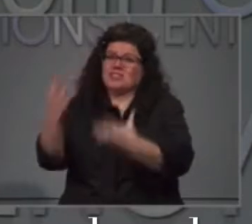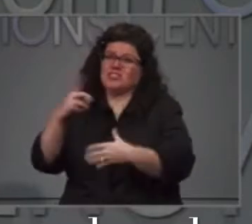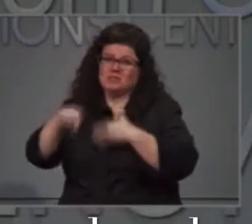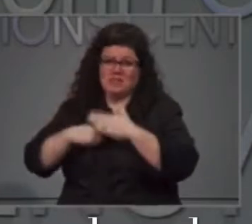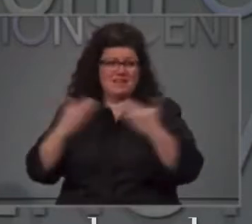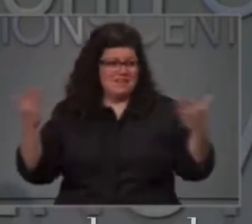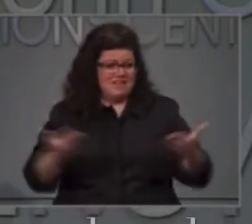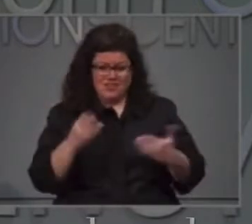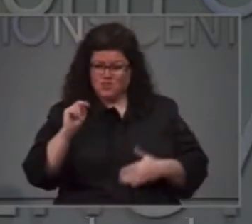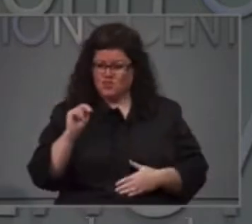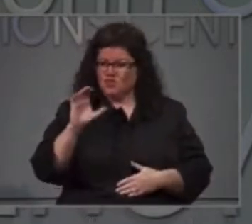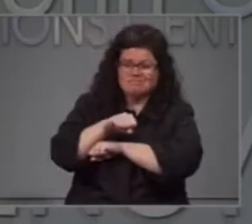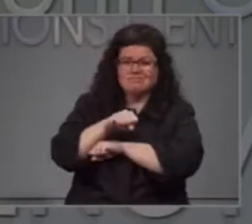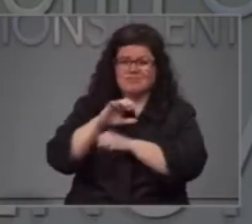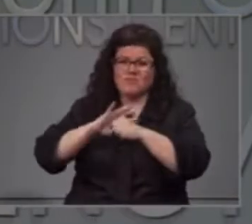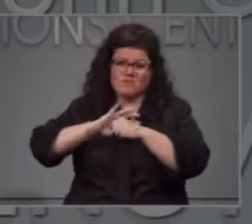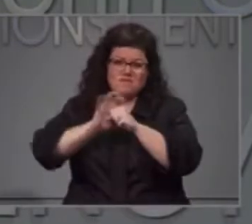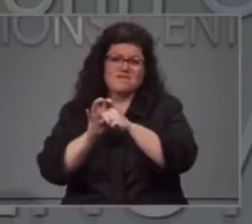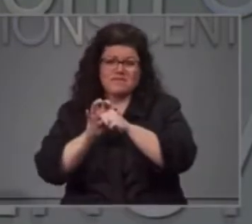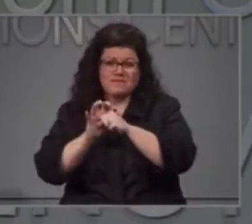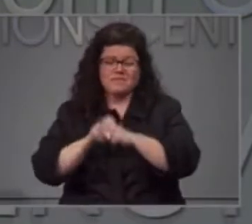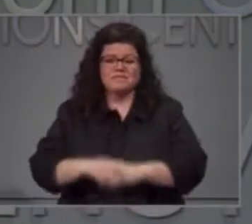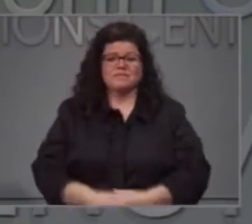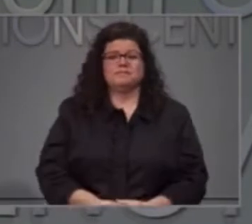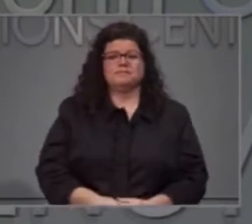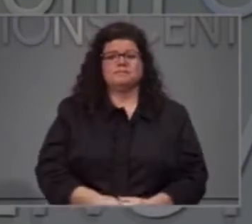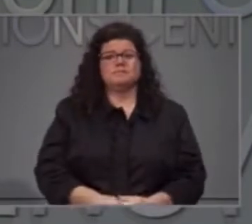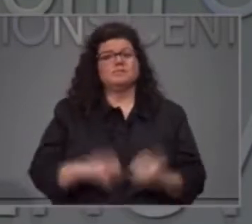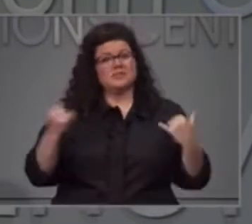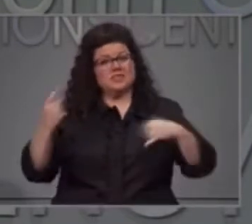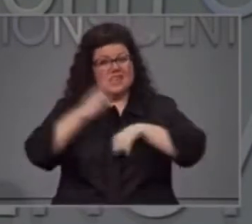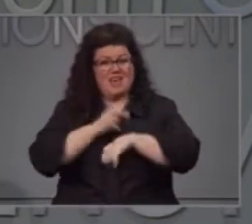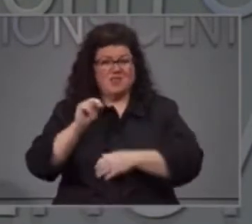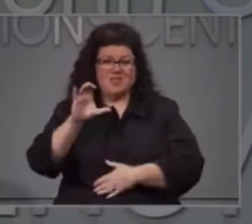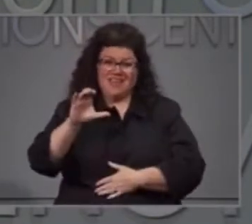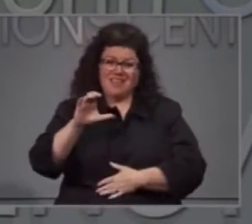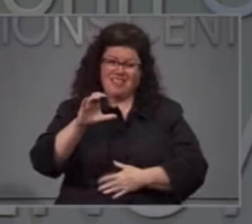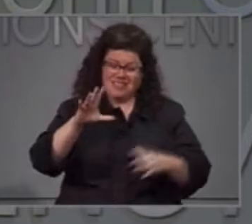fight COVID-19. As of today, North Carolina has